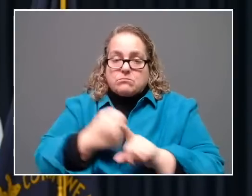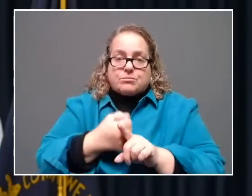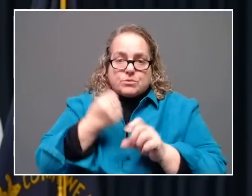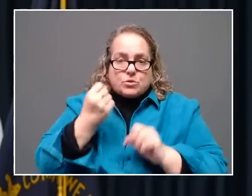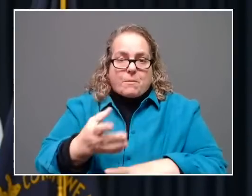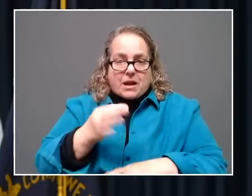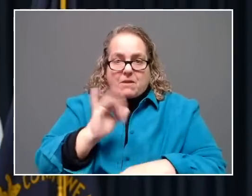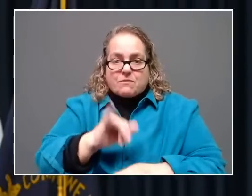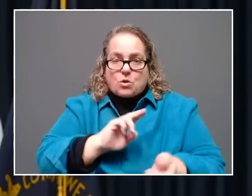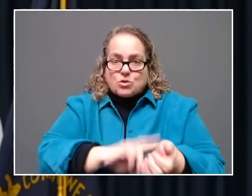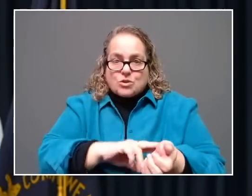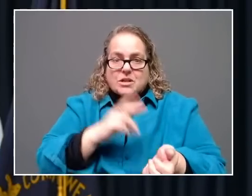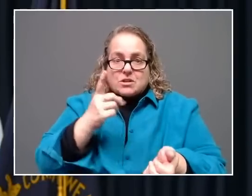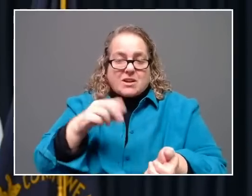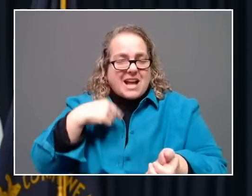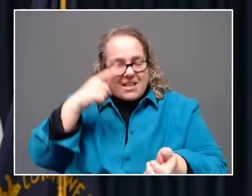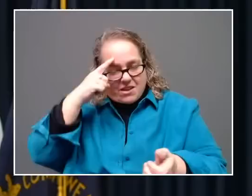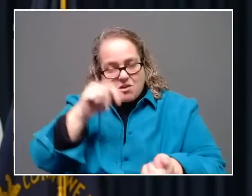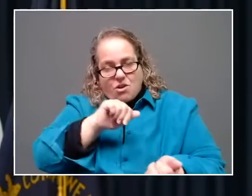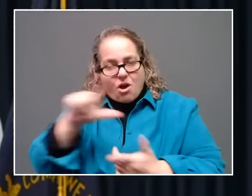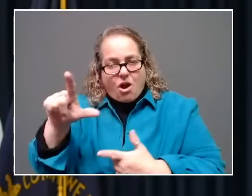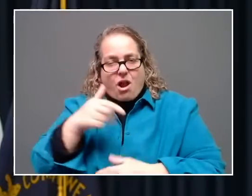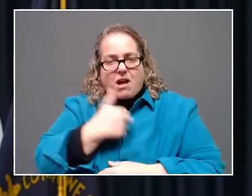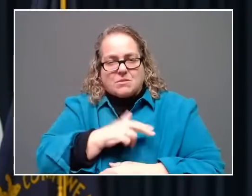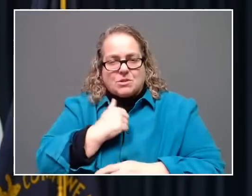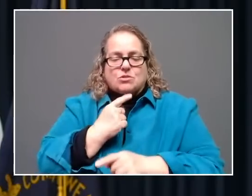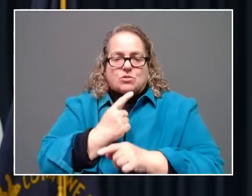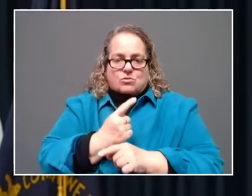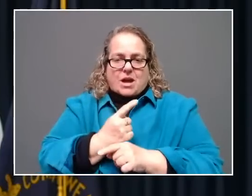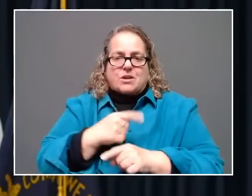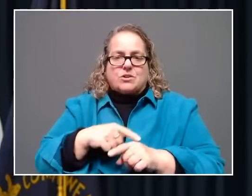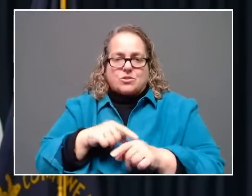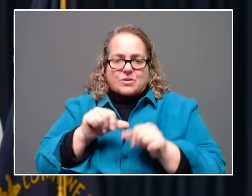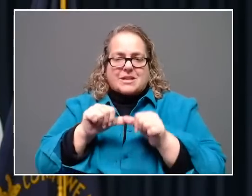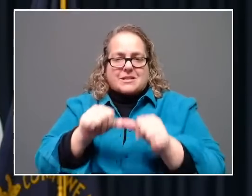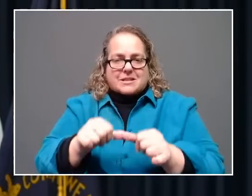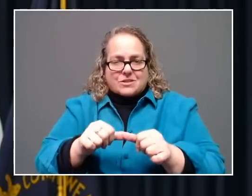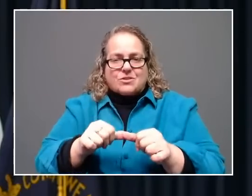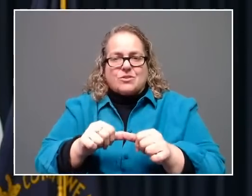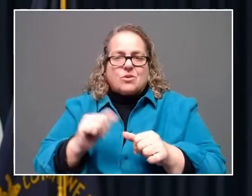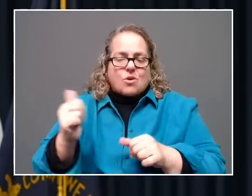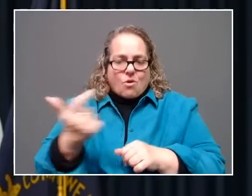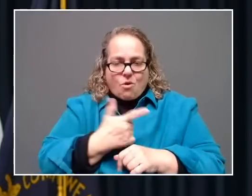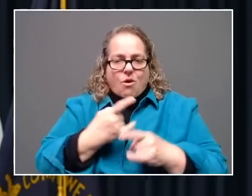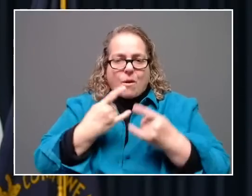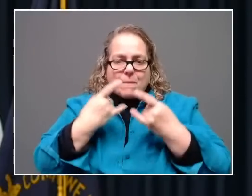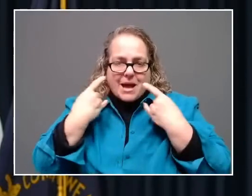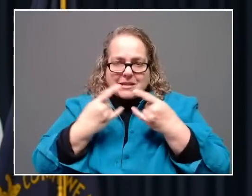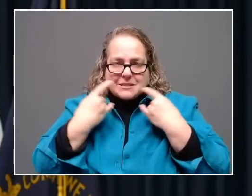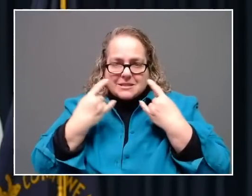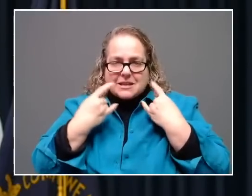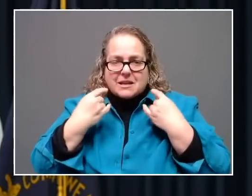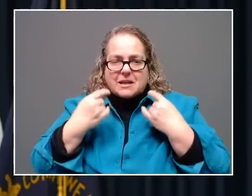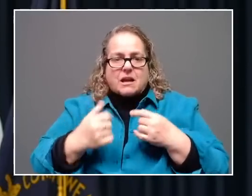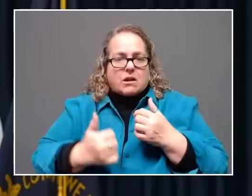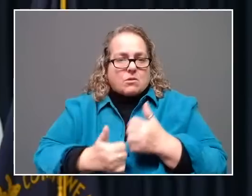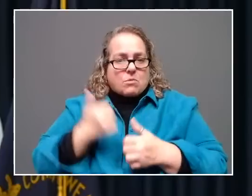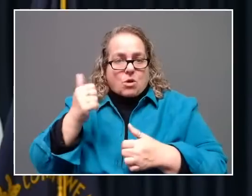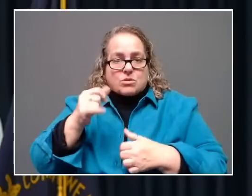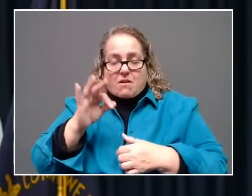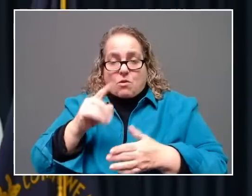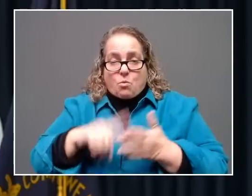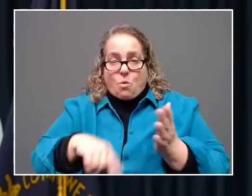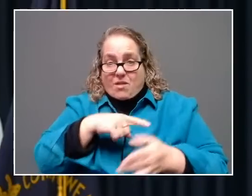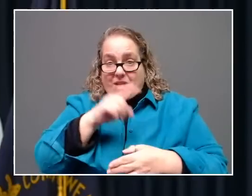I think all the hospitals are right to continue universal masking. There's most of what they have to